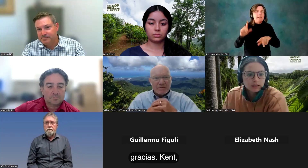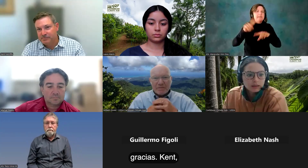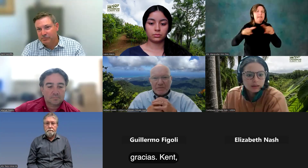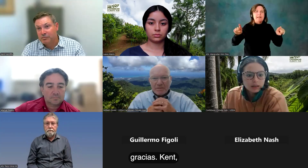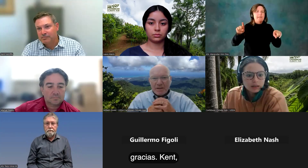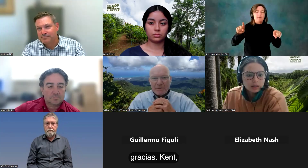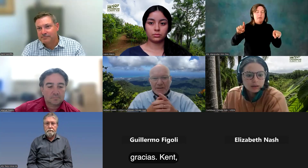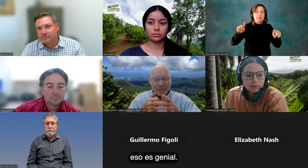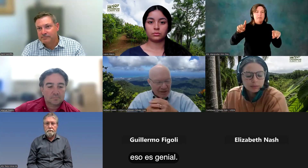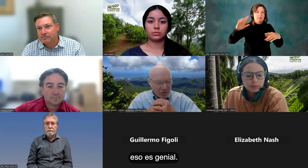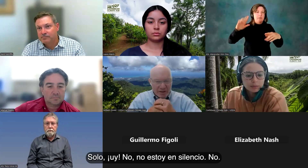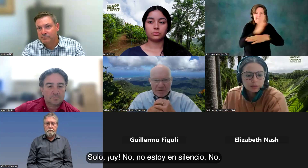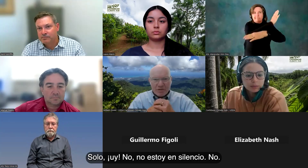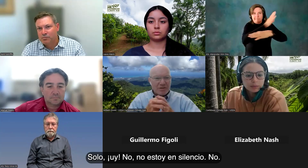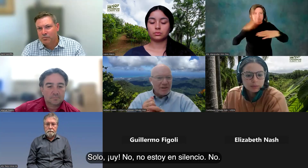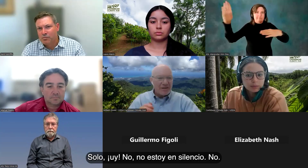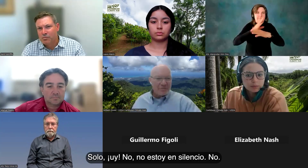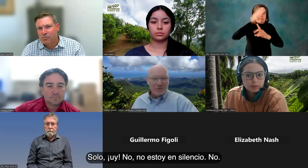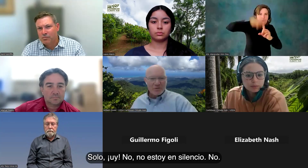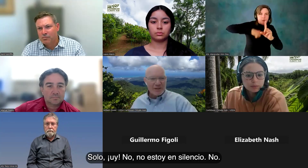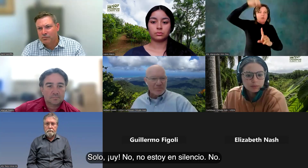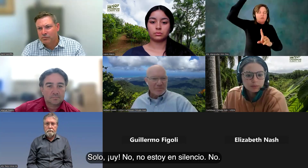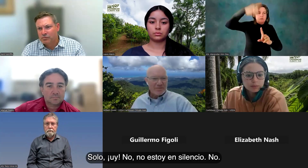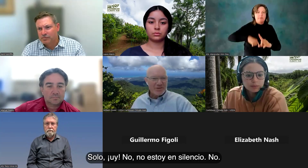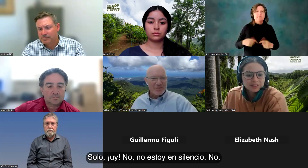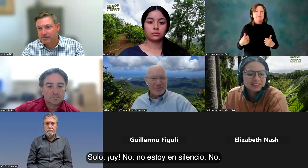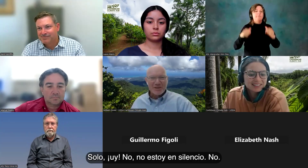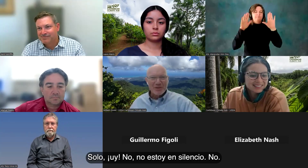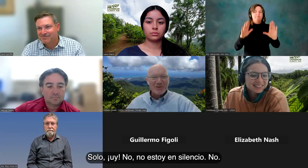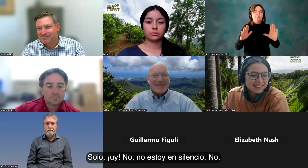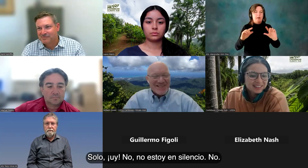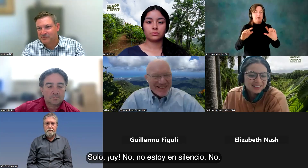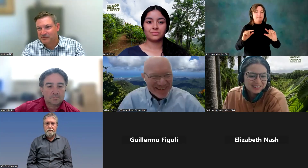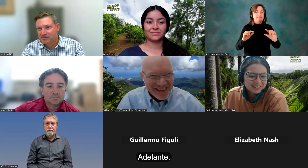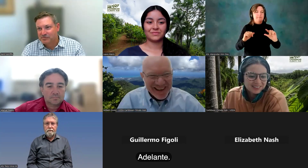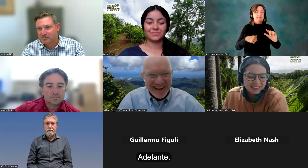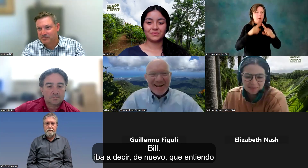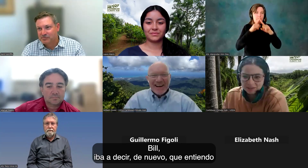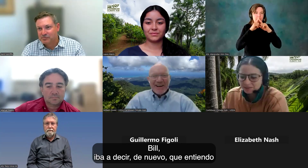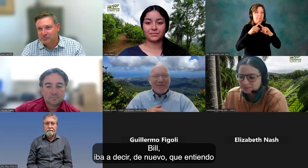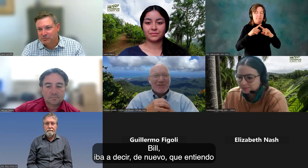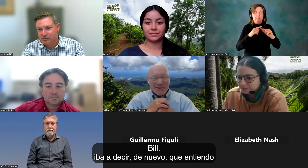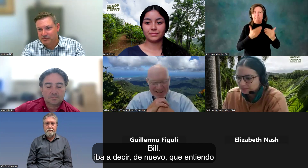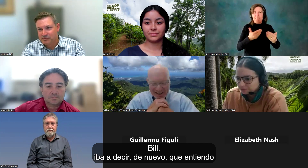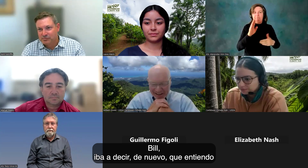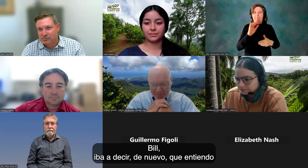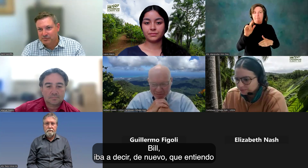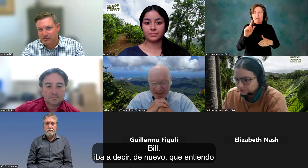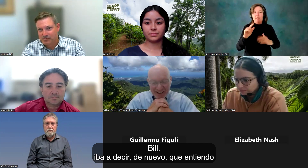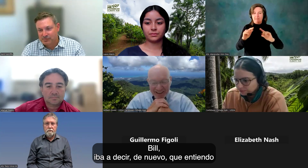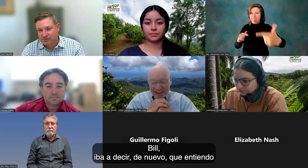Ken. That's great. Just whoops, was I in? No, I'm not on mute. No, go ahead, Bill. I was going to